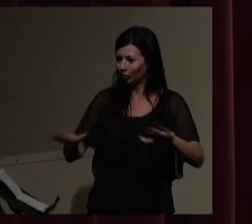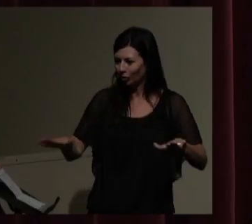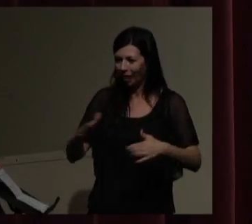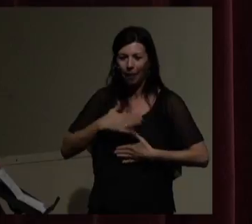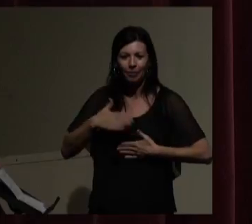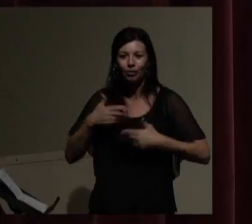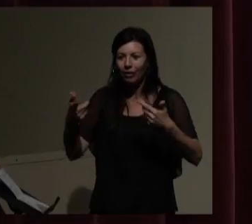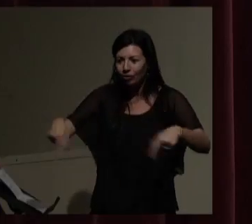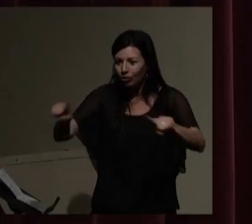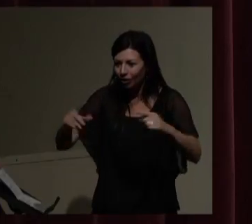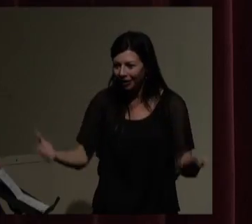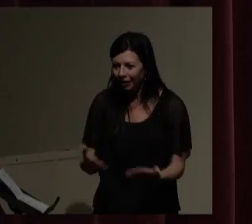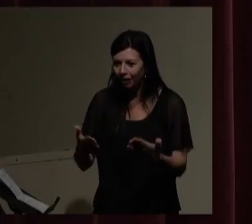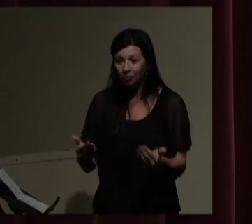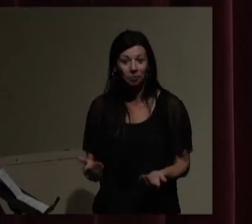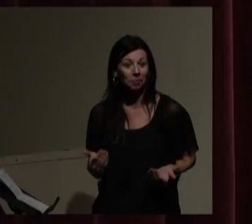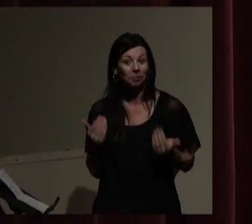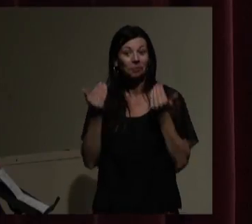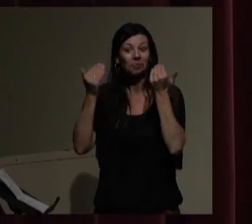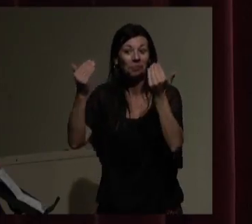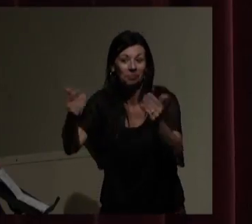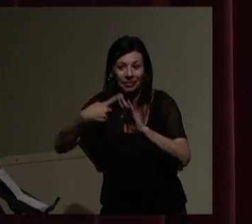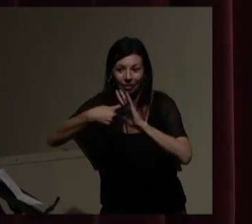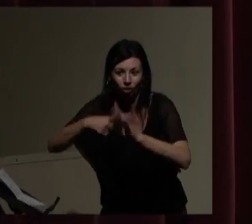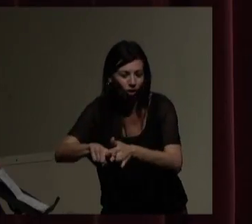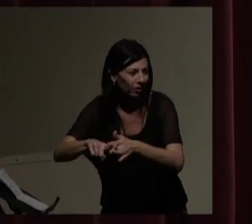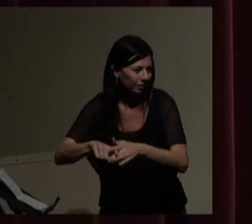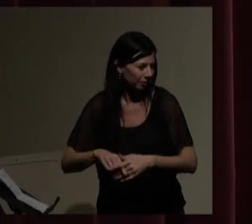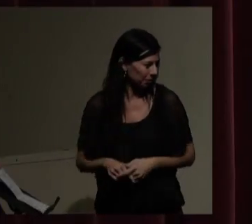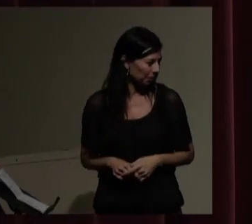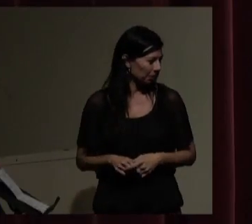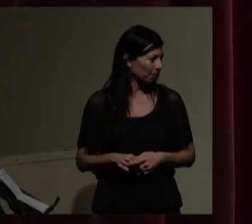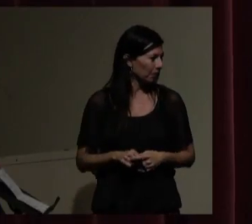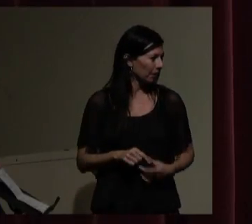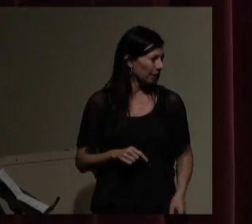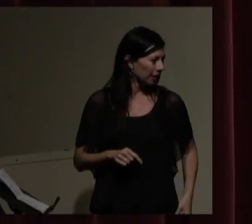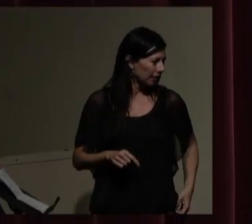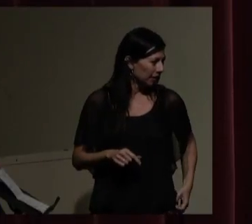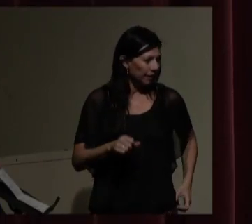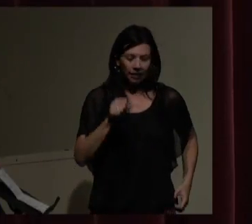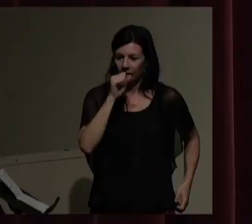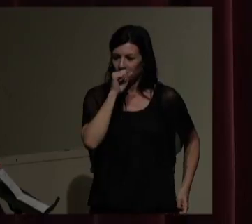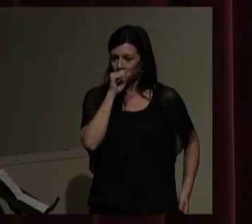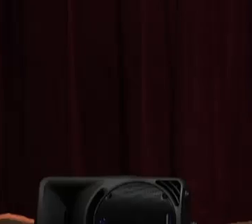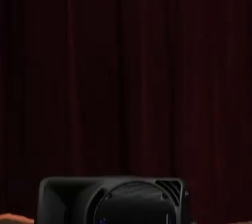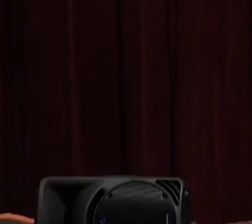And without further ado, here we go. Okay. Sure, absolutely.